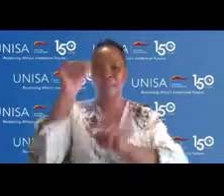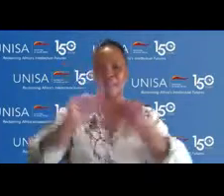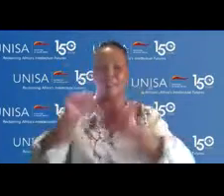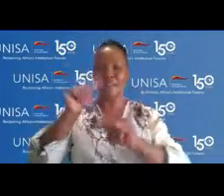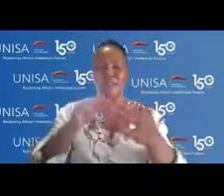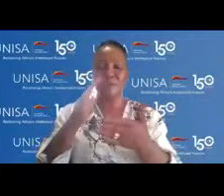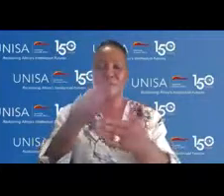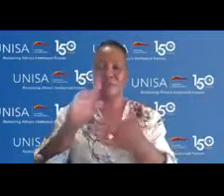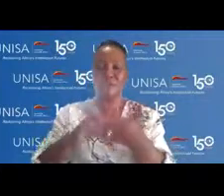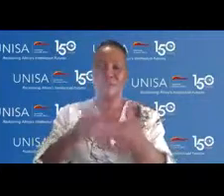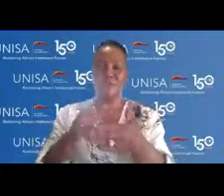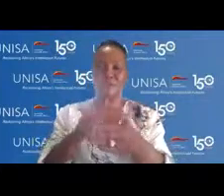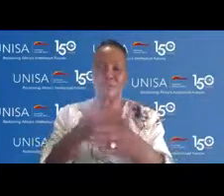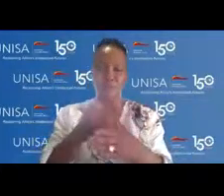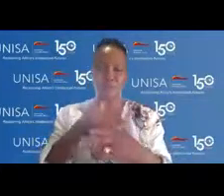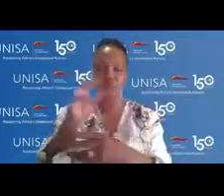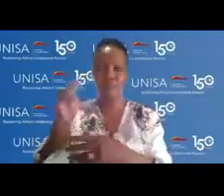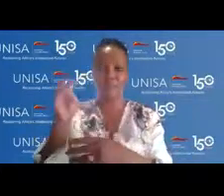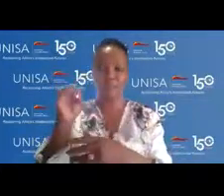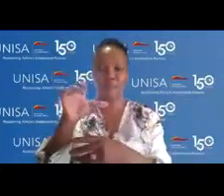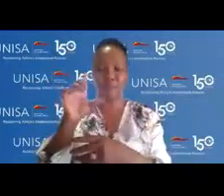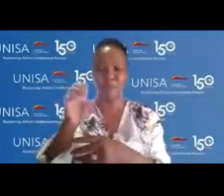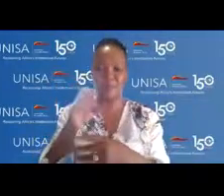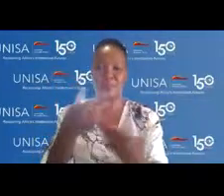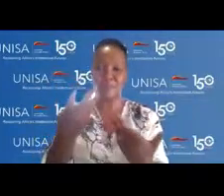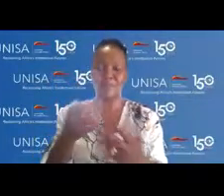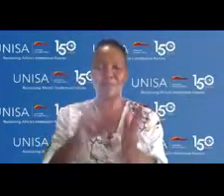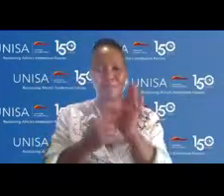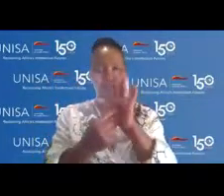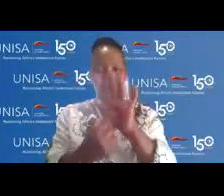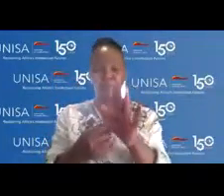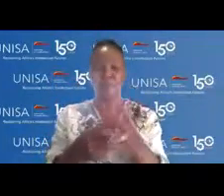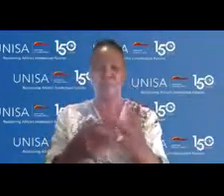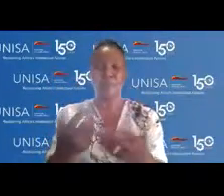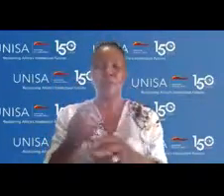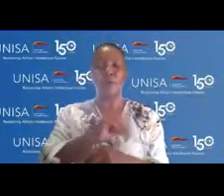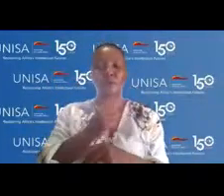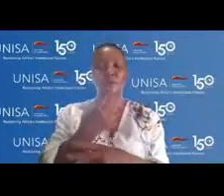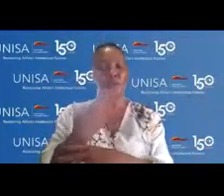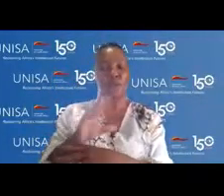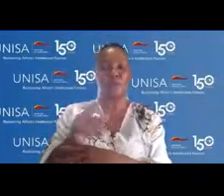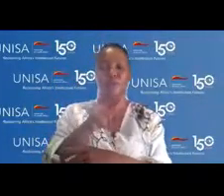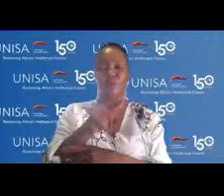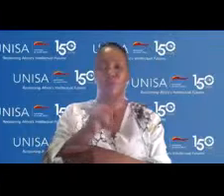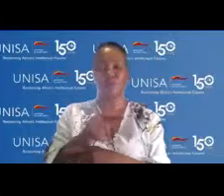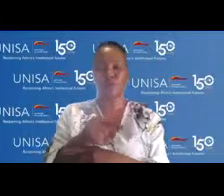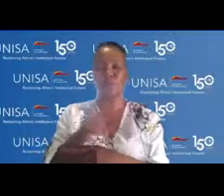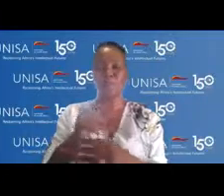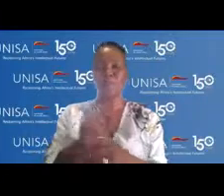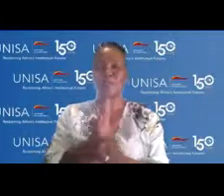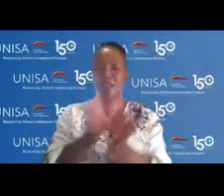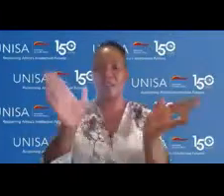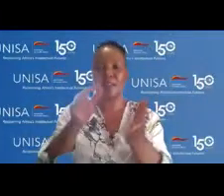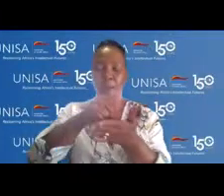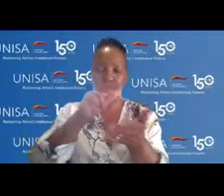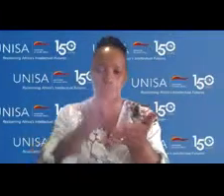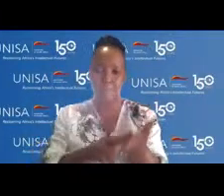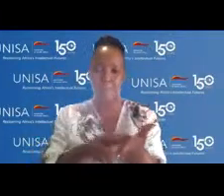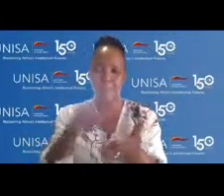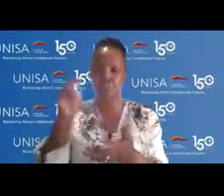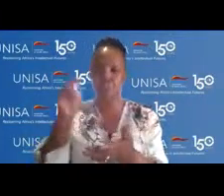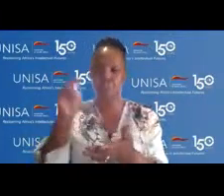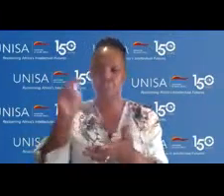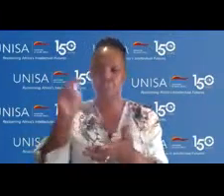see, guys, there's a good example why we don't want to use that generic app, because of that very reason. Okay,